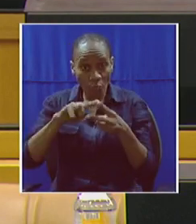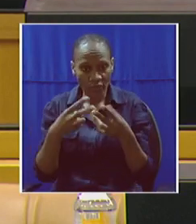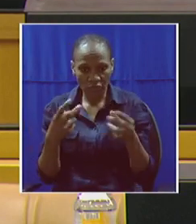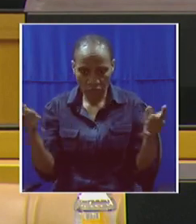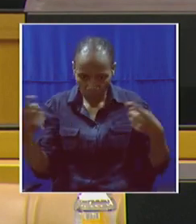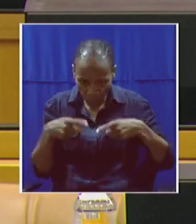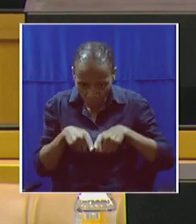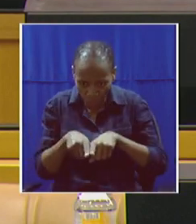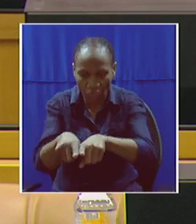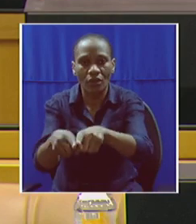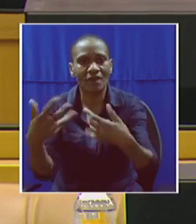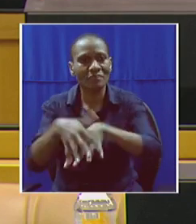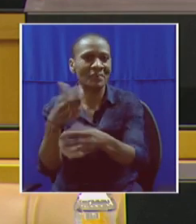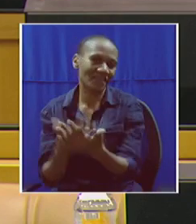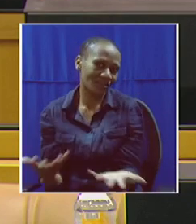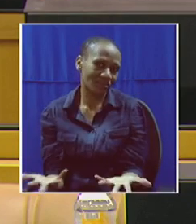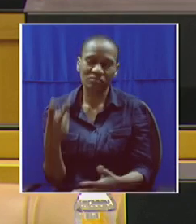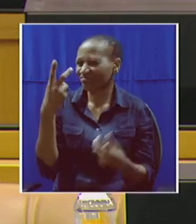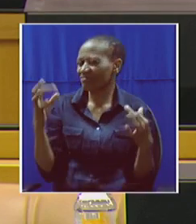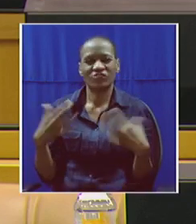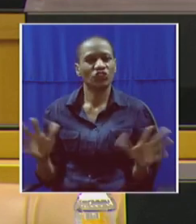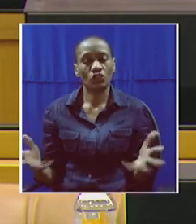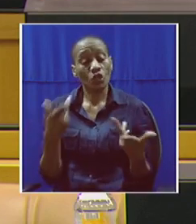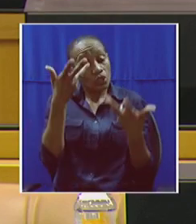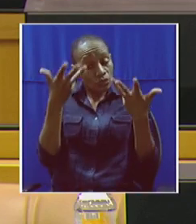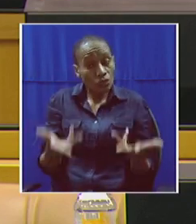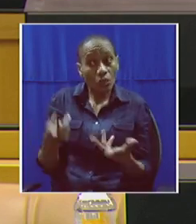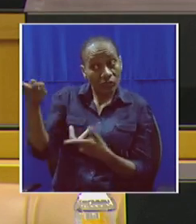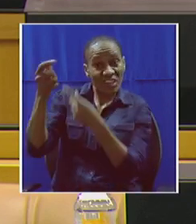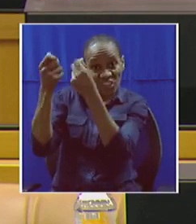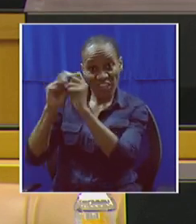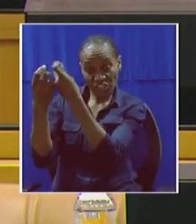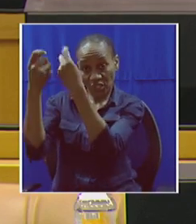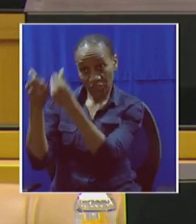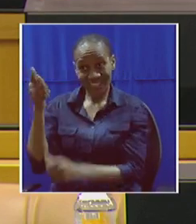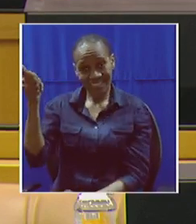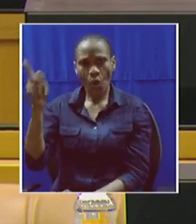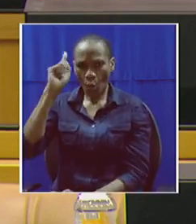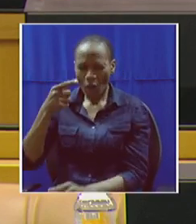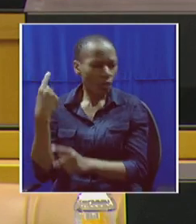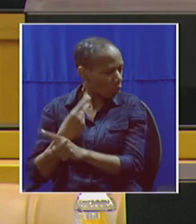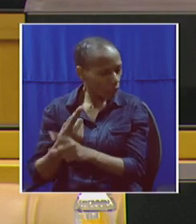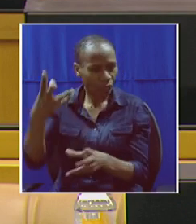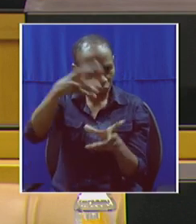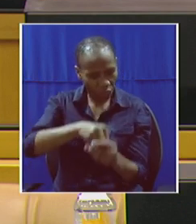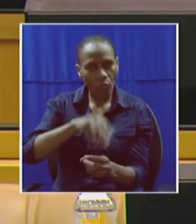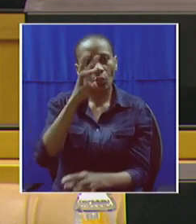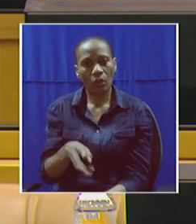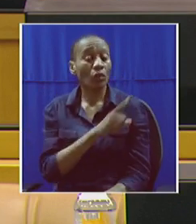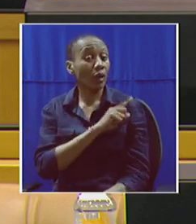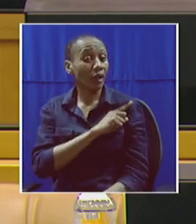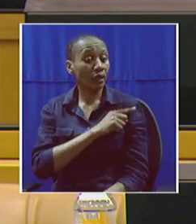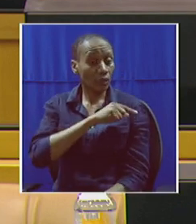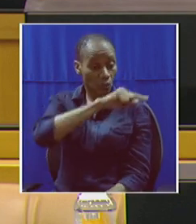going forward that's one so treasury by all means will be involved because we need